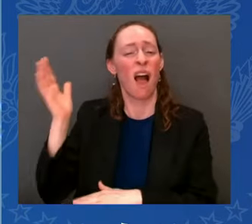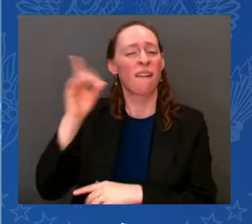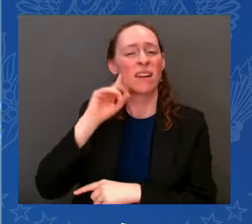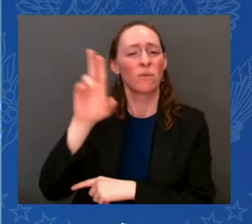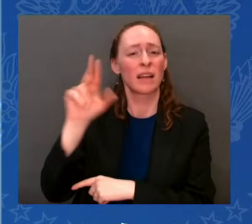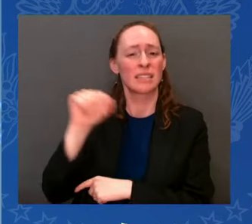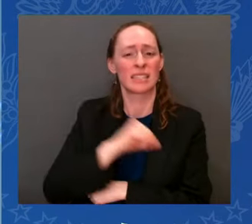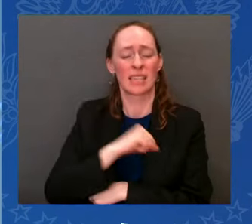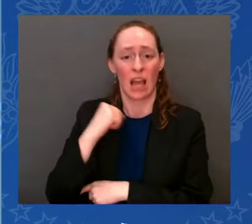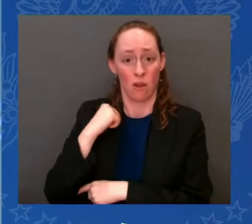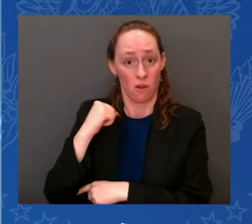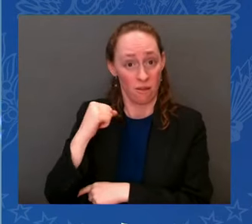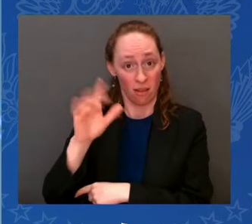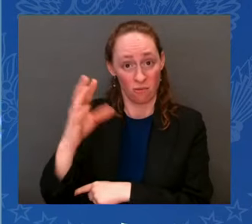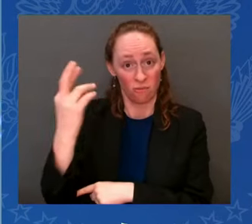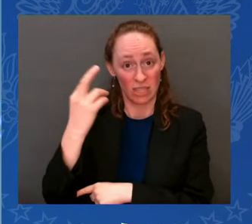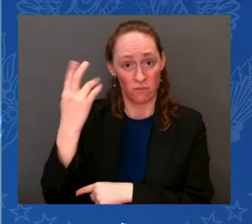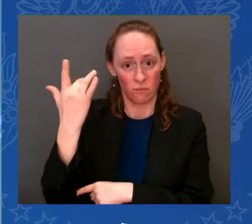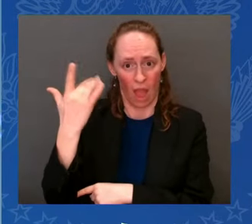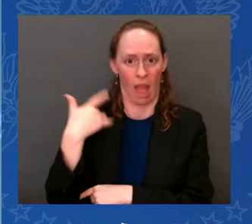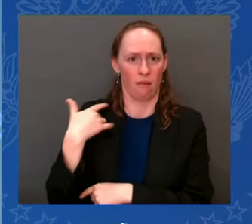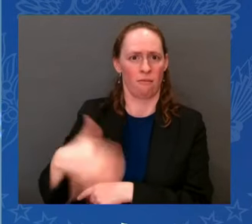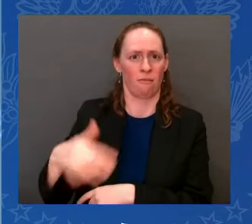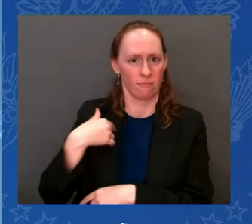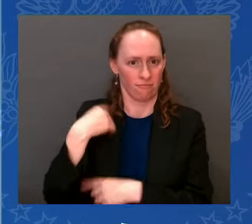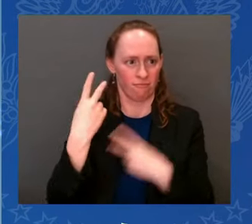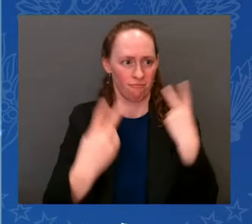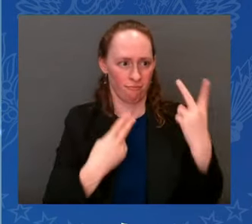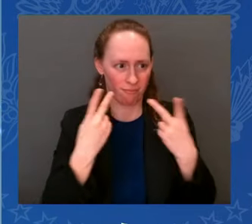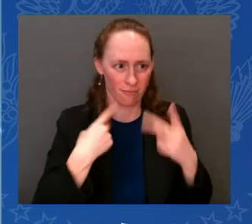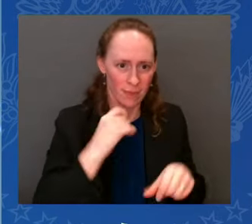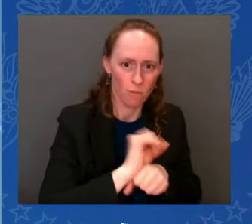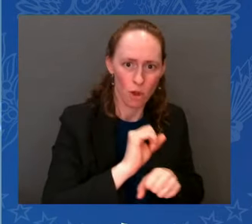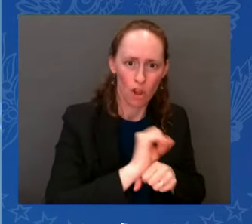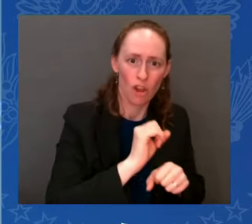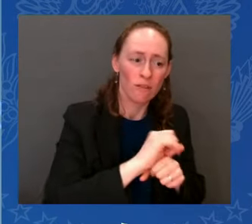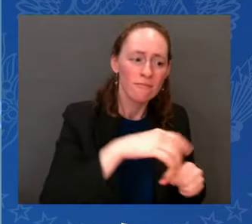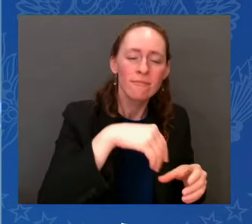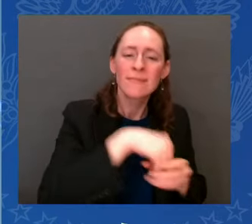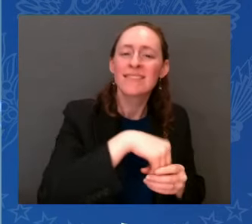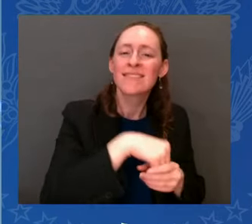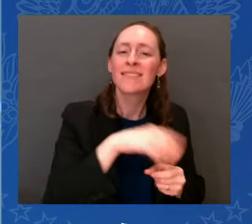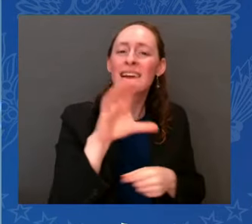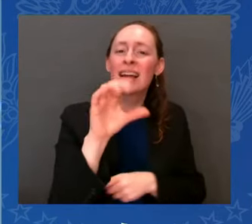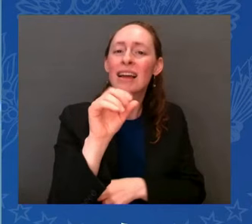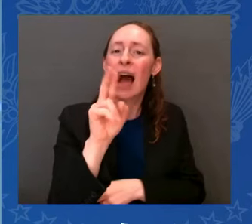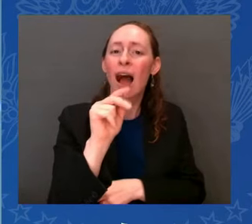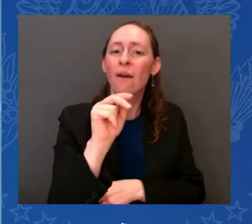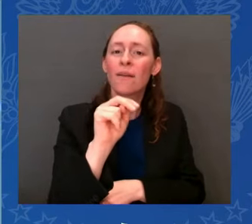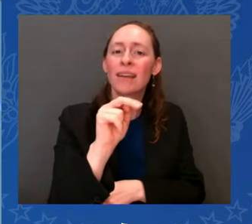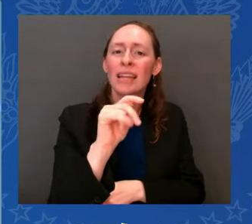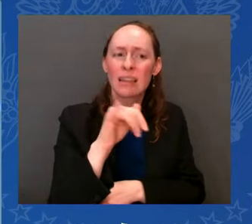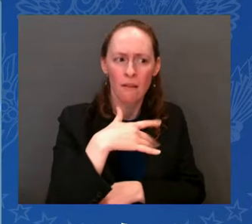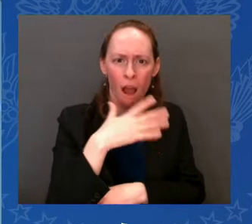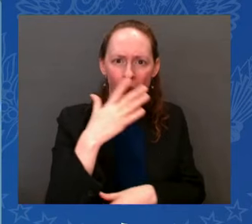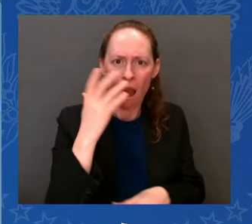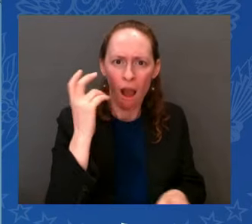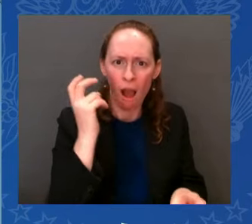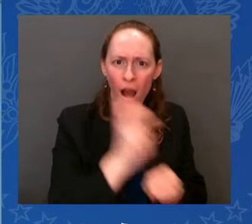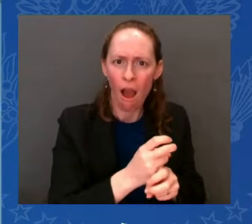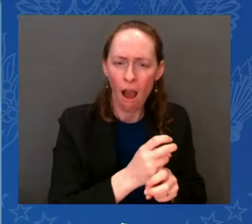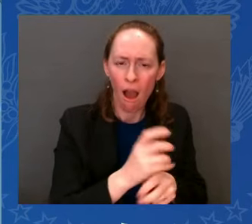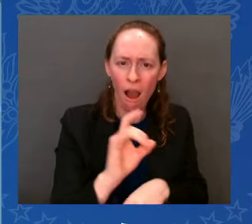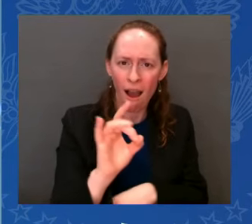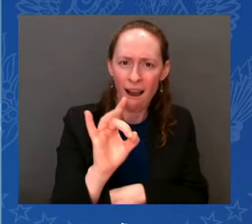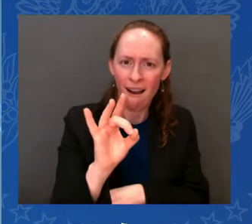look, I'm glad to be here with all of you. Before I begin, I want to take a moment to say our hearts are with the students